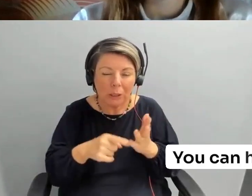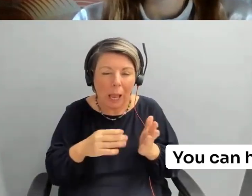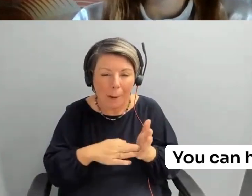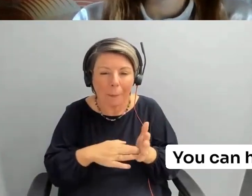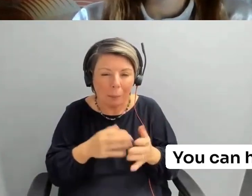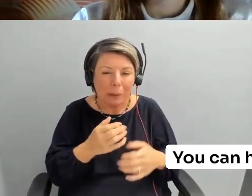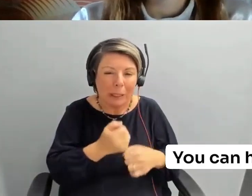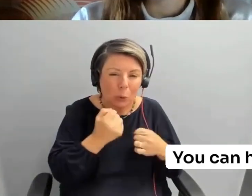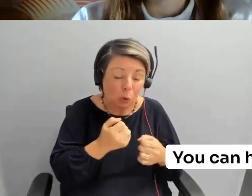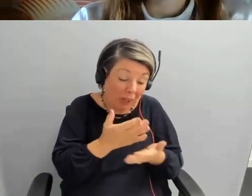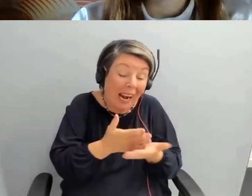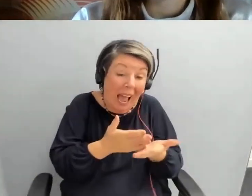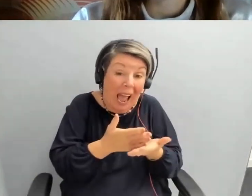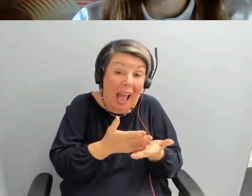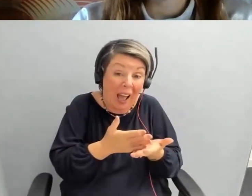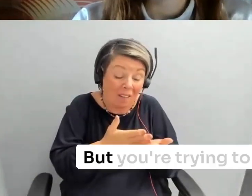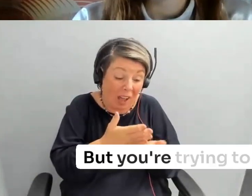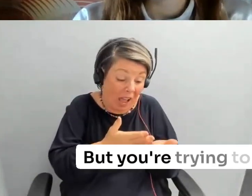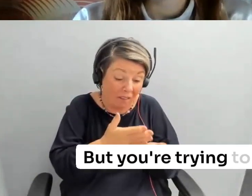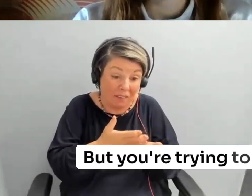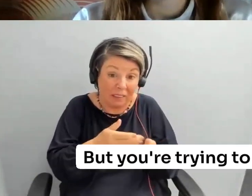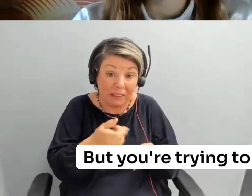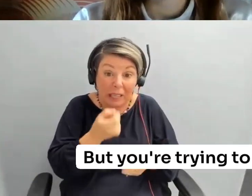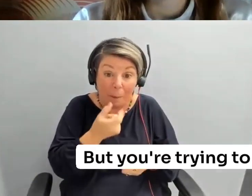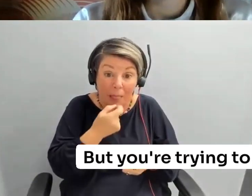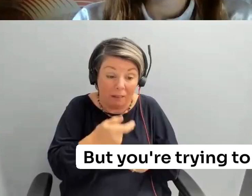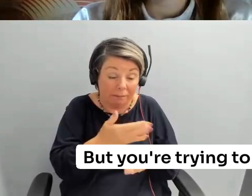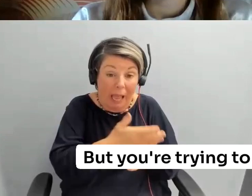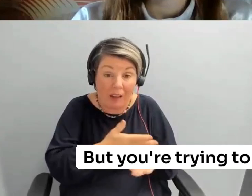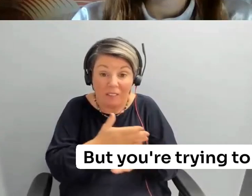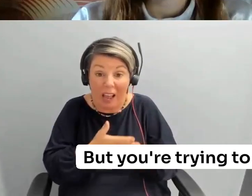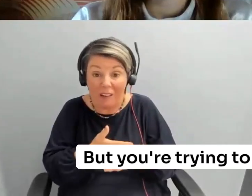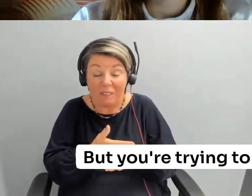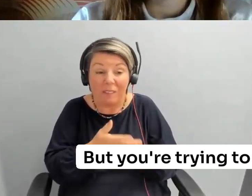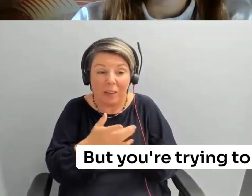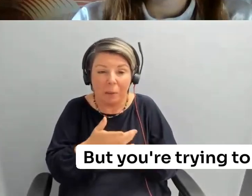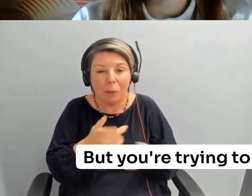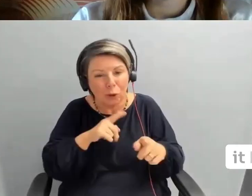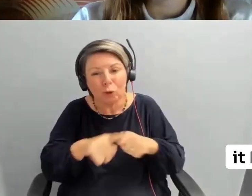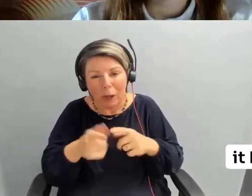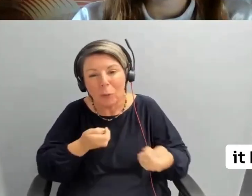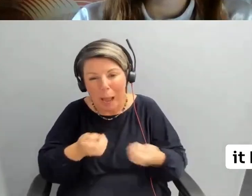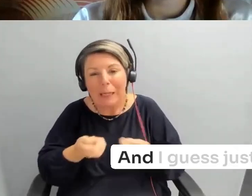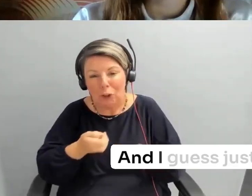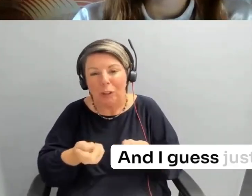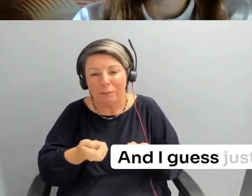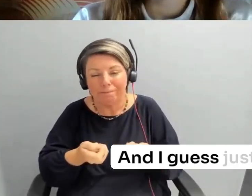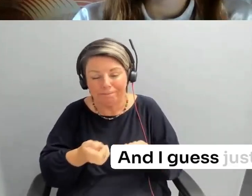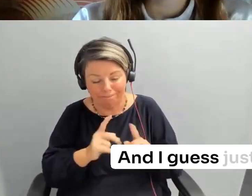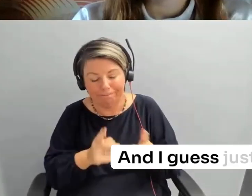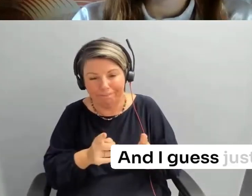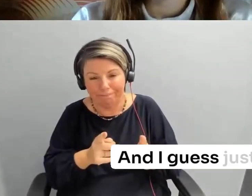can half the tablets, but you're trying to actually manage it, make it happen. And I